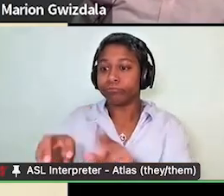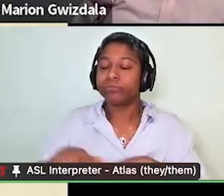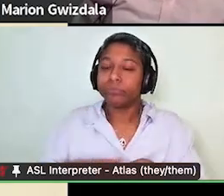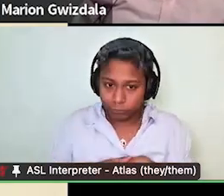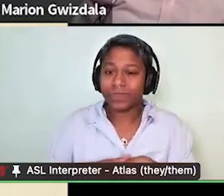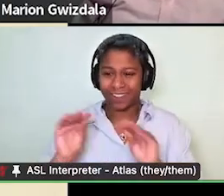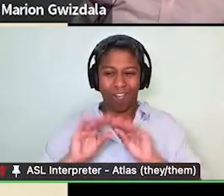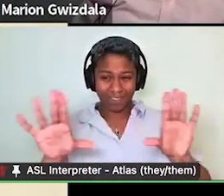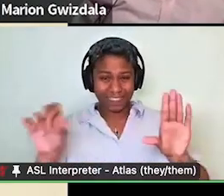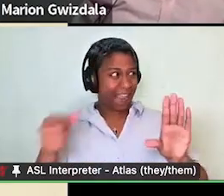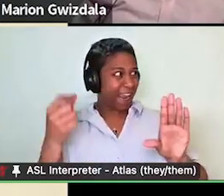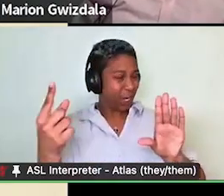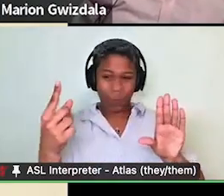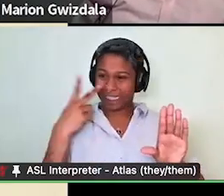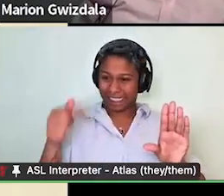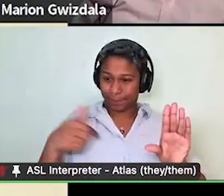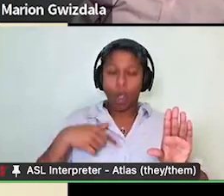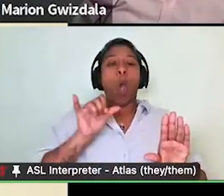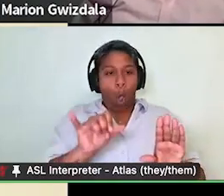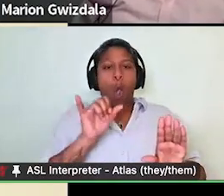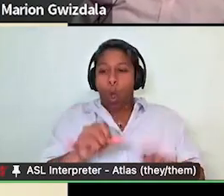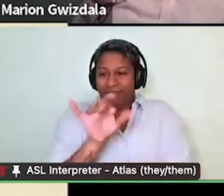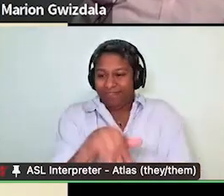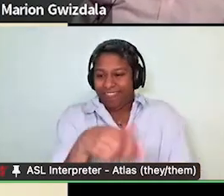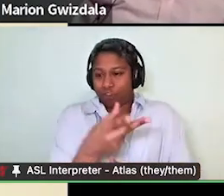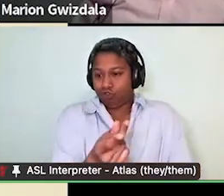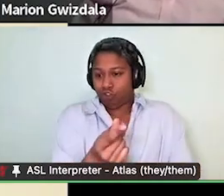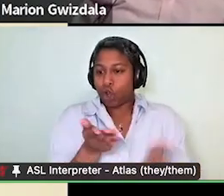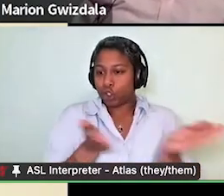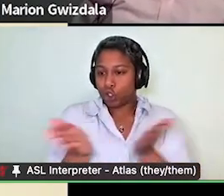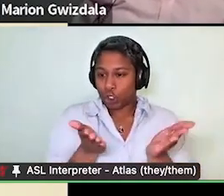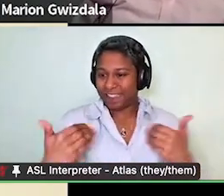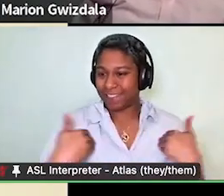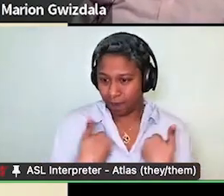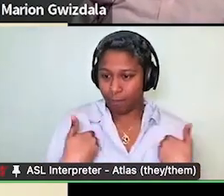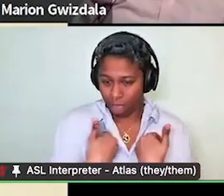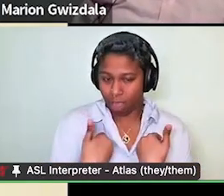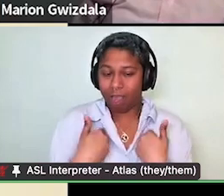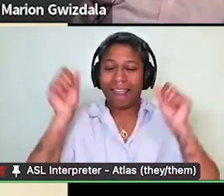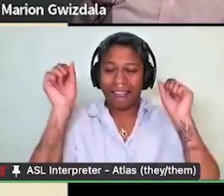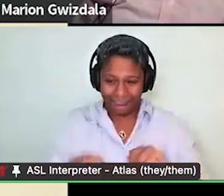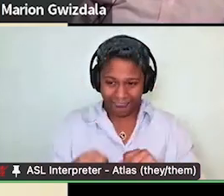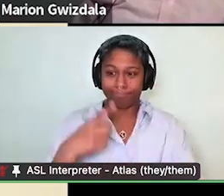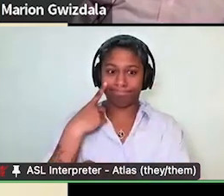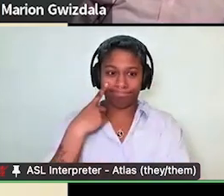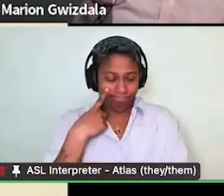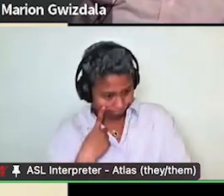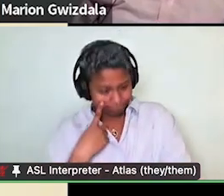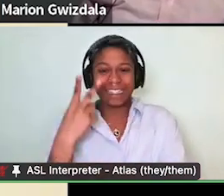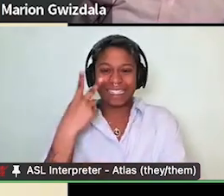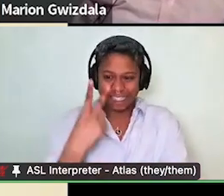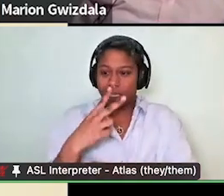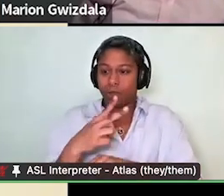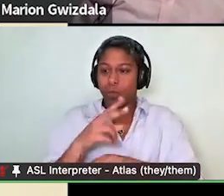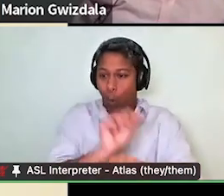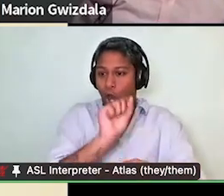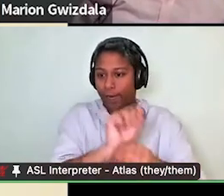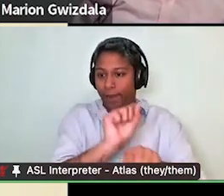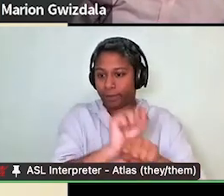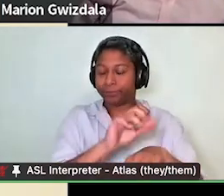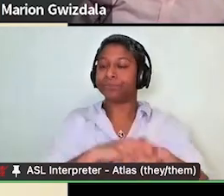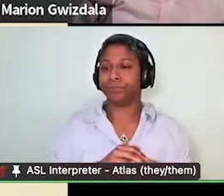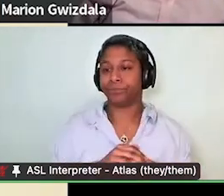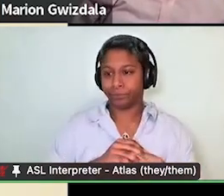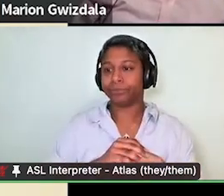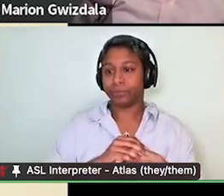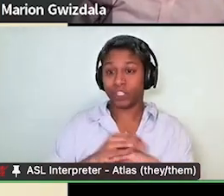dog is a service dog because it's actually observed doing its work. So if it's observed guiding a person who is blind